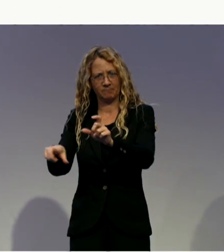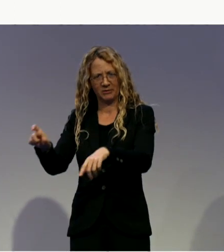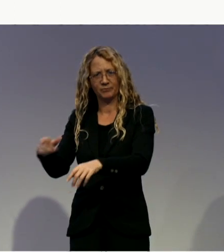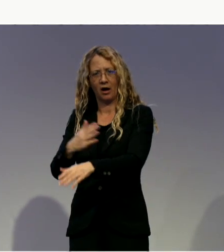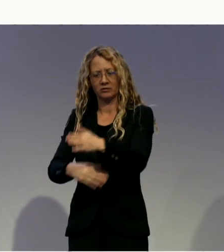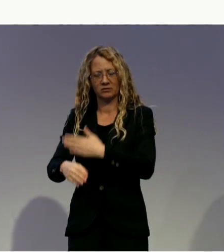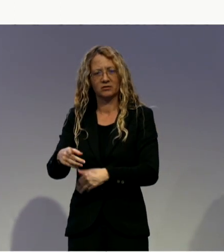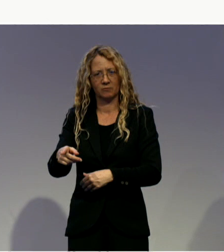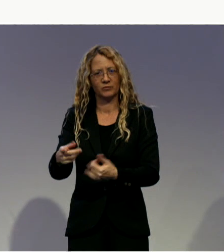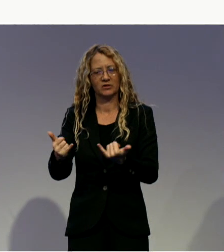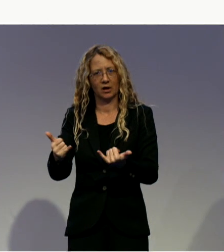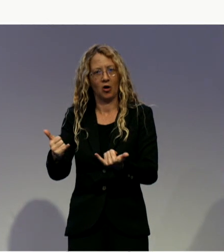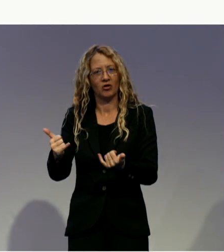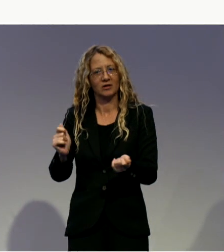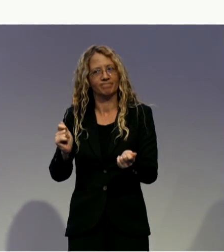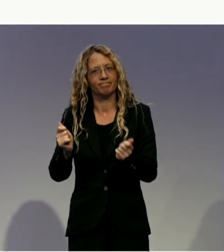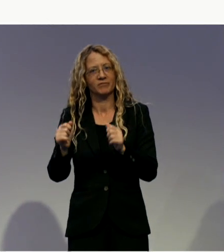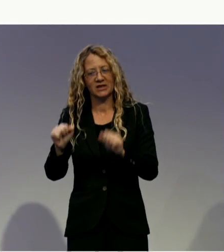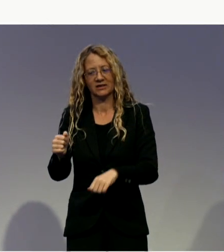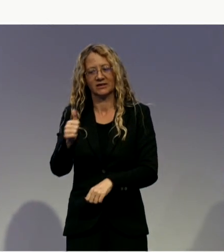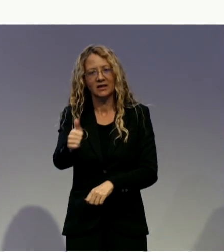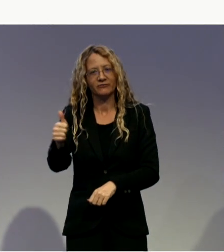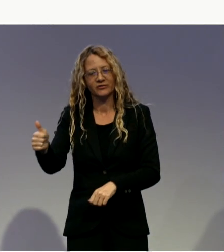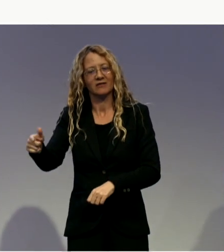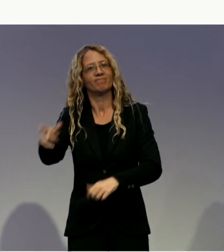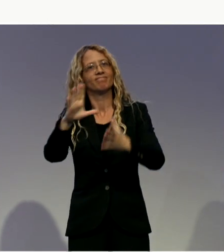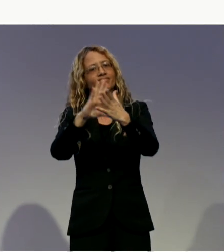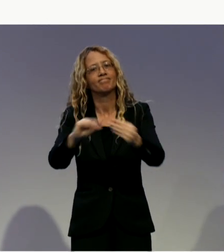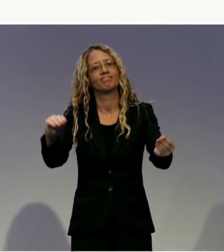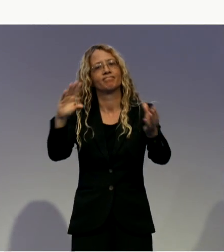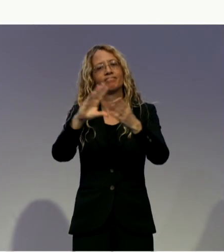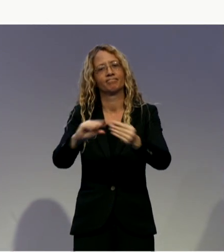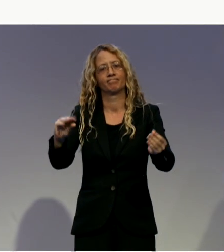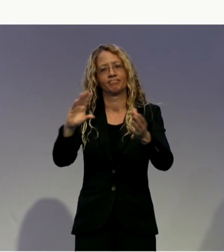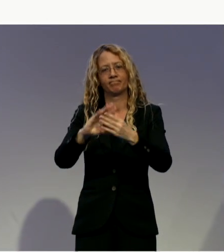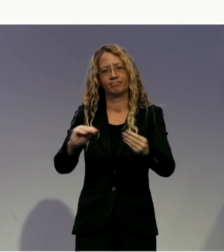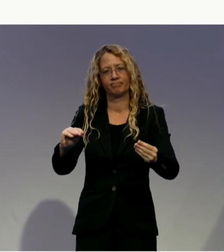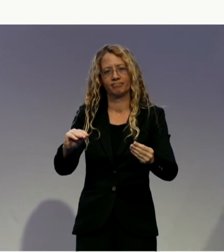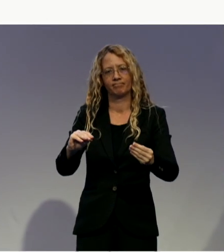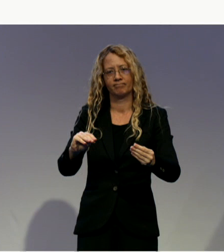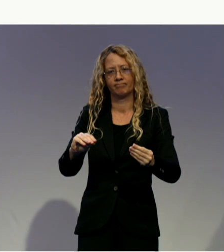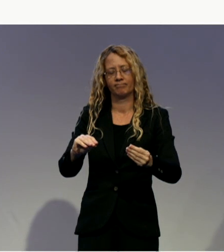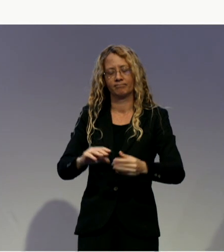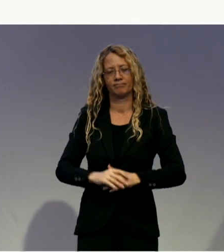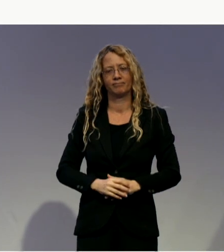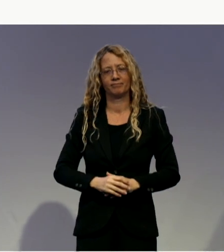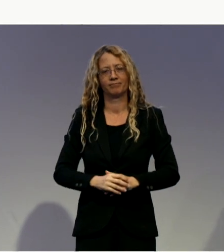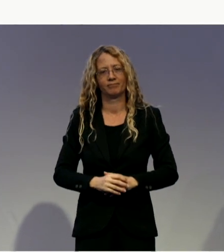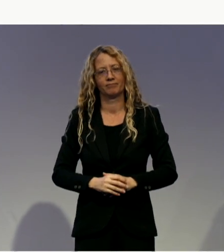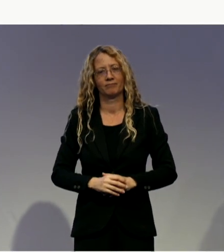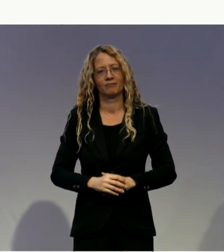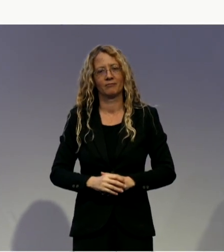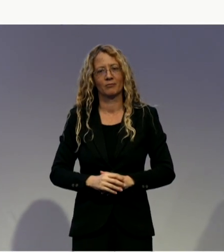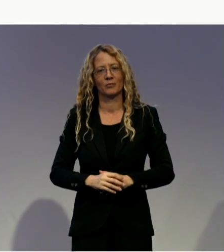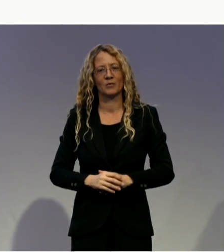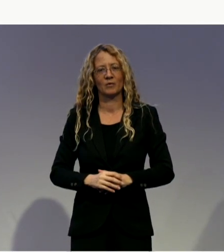stories to communicate to the world. Now, the thing about stories is they hit you here, but they also hit